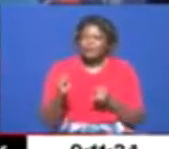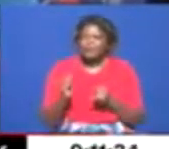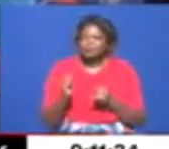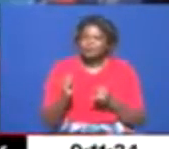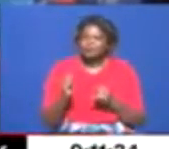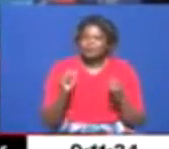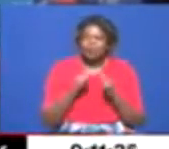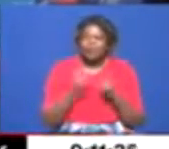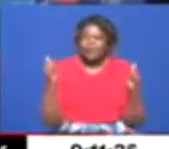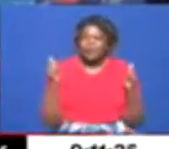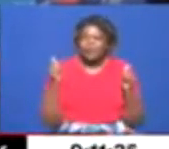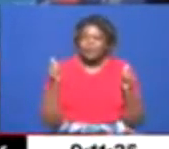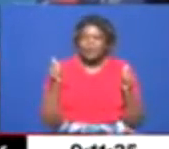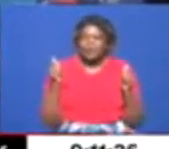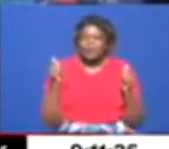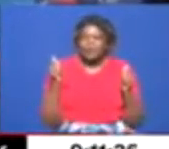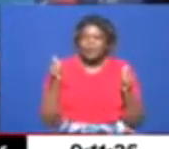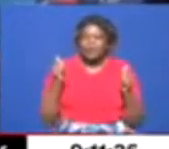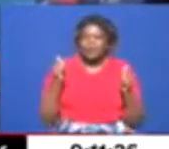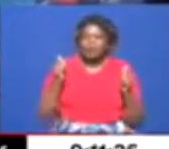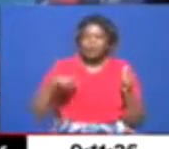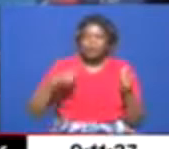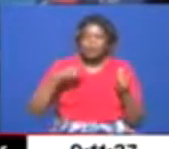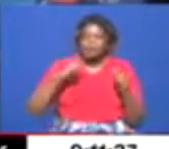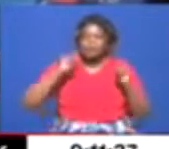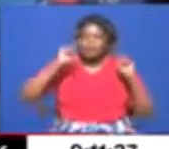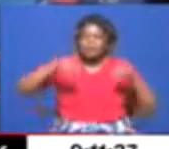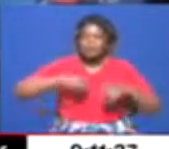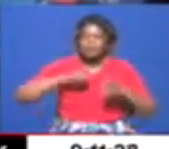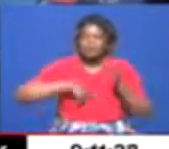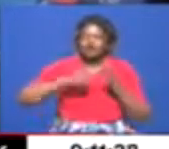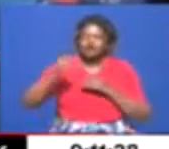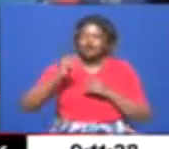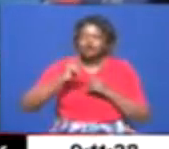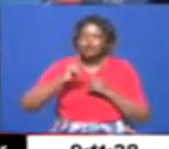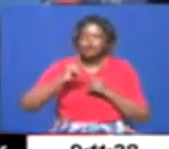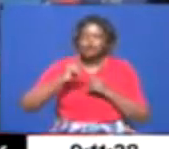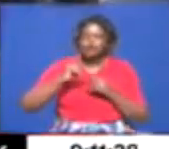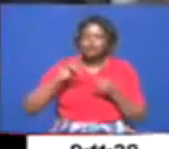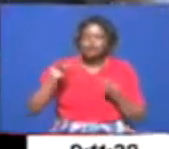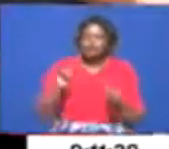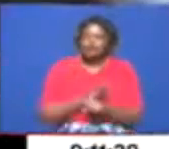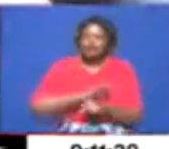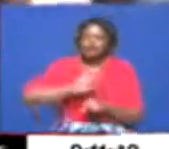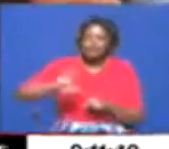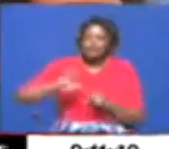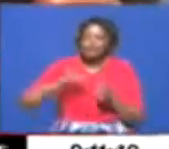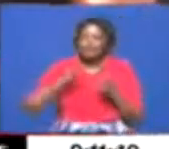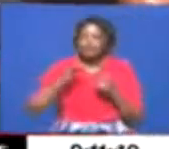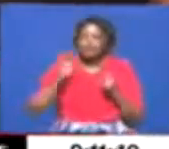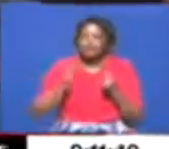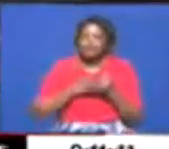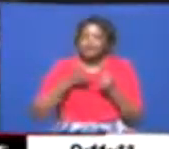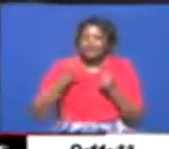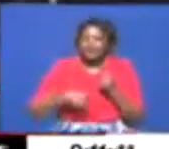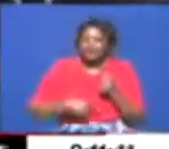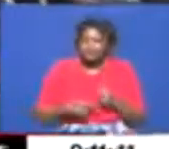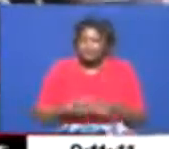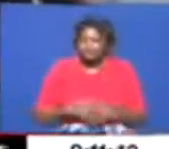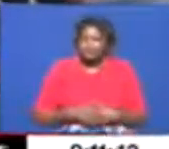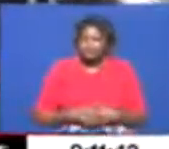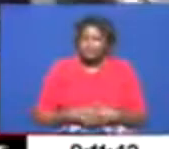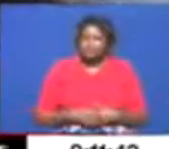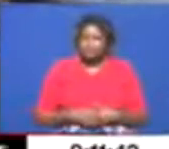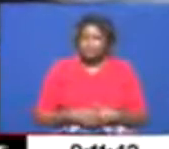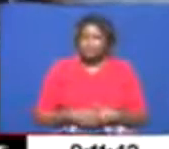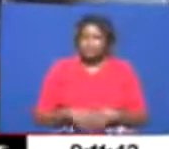totality. What we are demanding is the payment of the full arrears that accrues to 8 months. A section of students who joined the